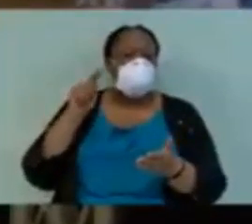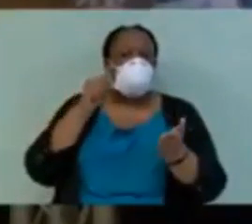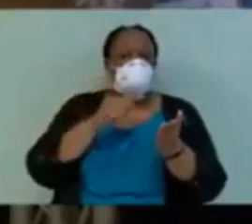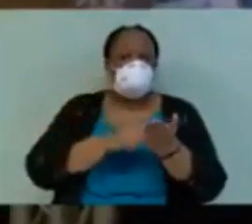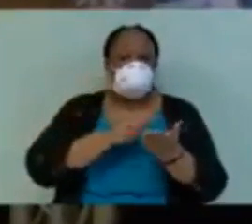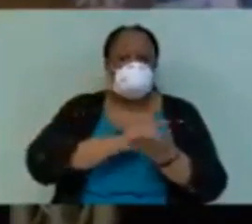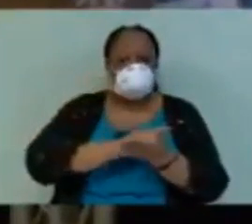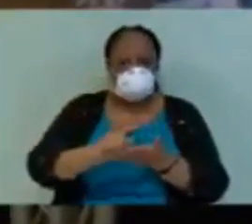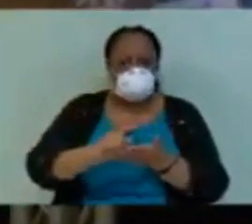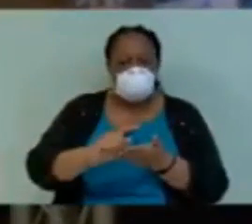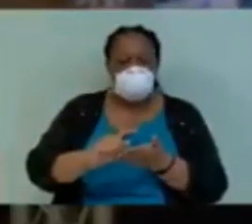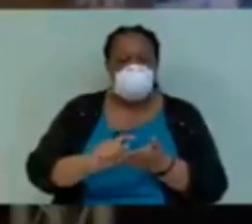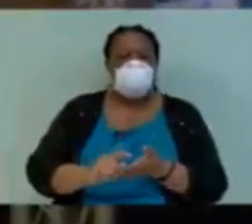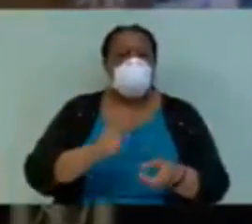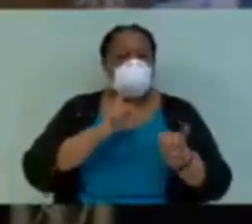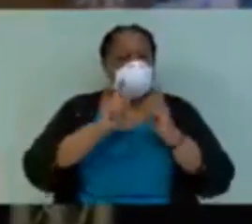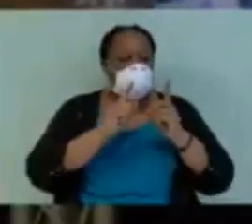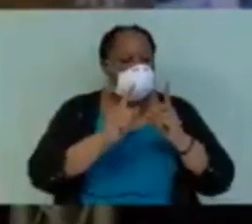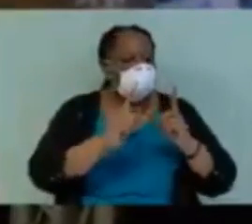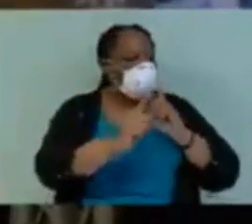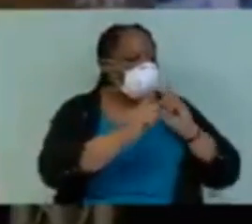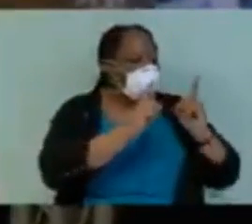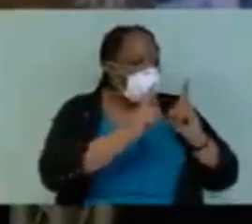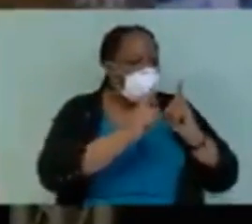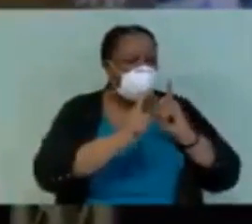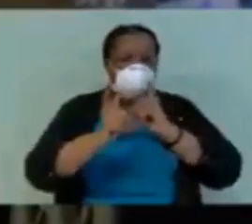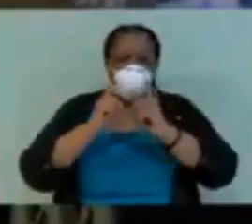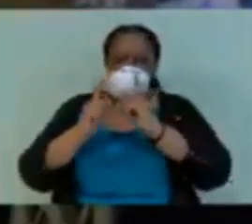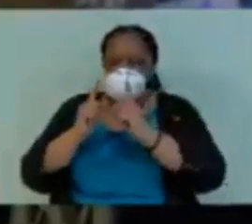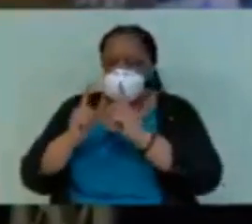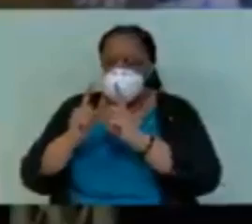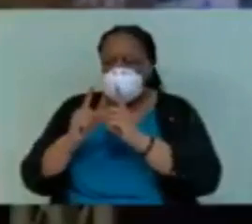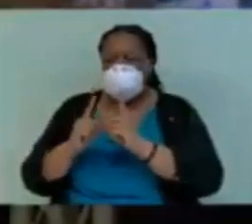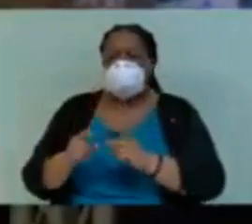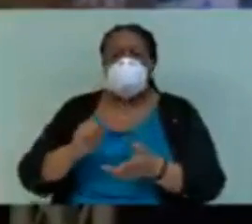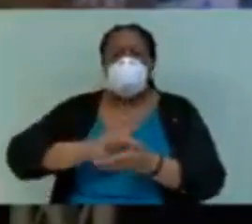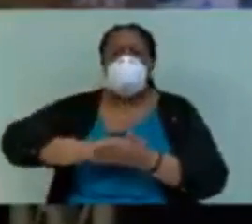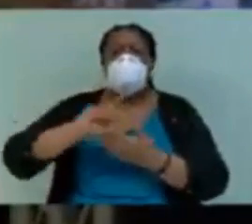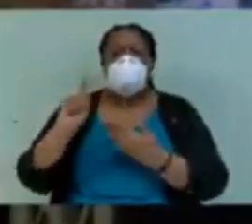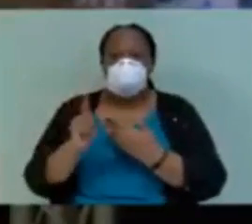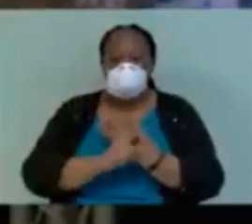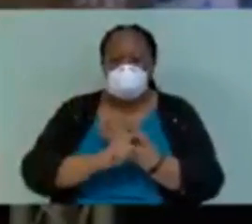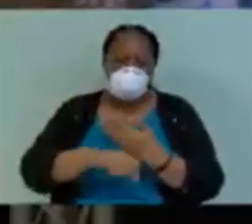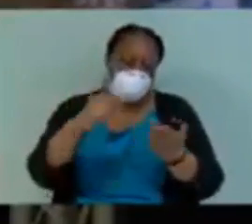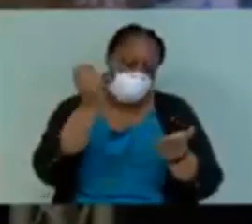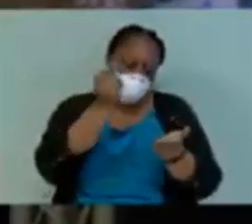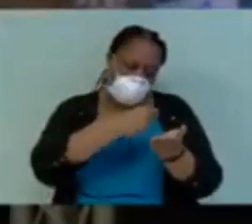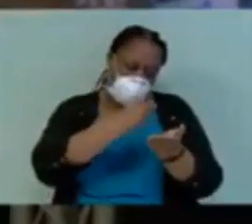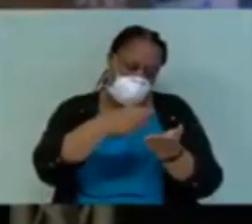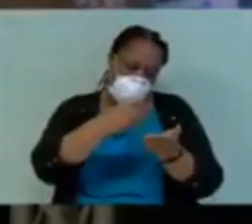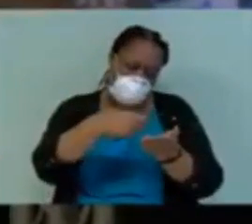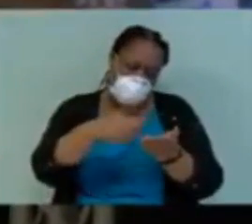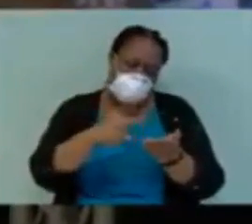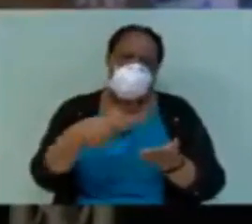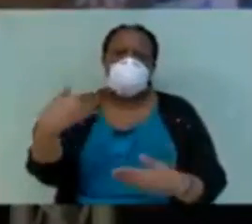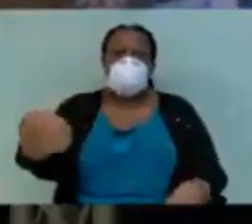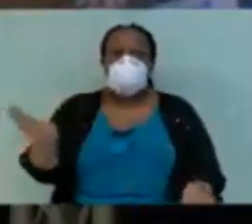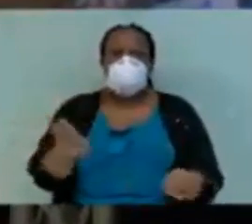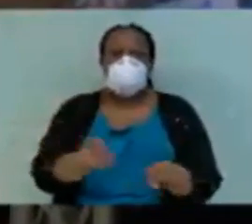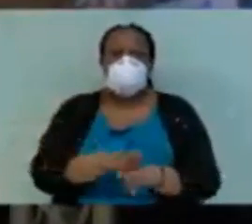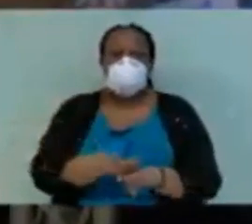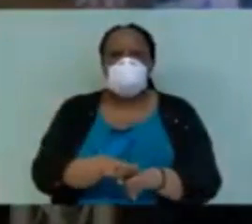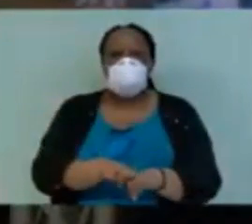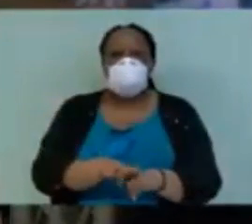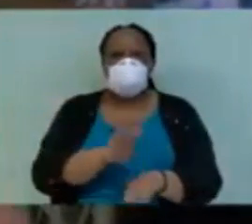you. I will be engaging the Chamber of Industry and Commerce for further discussion. And I again state it